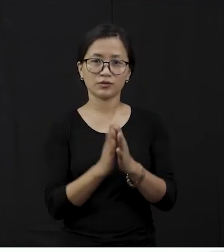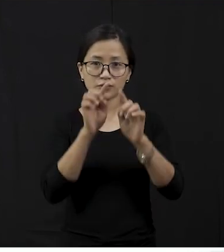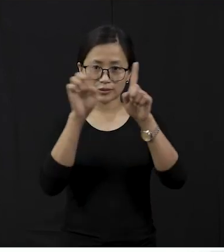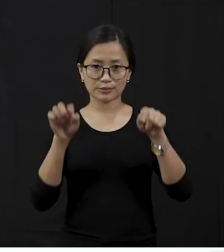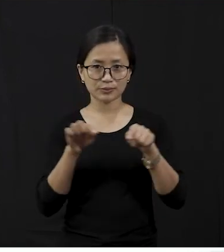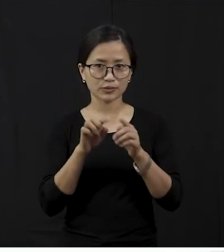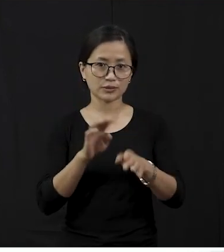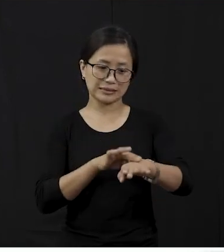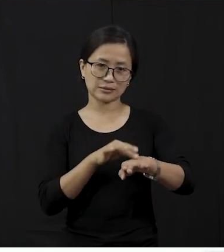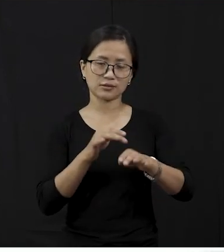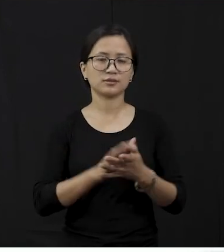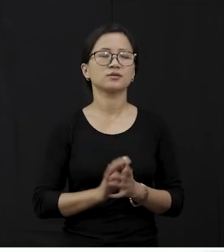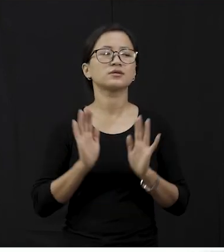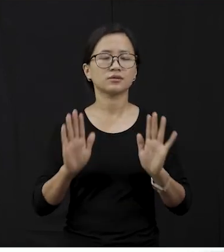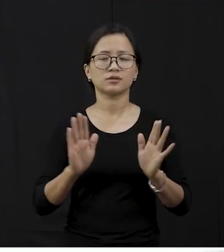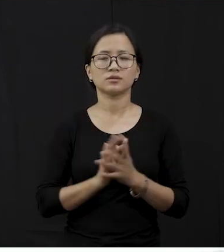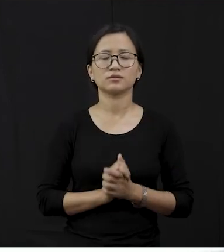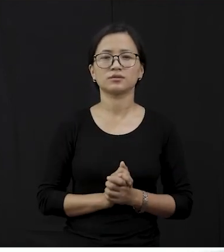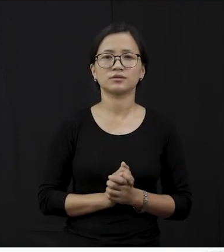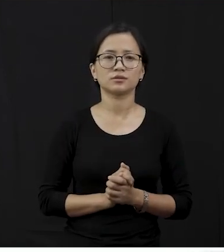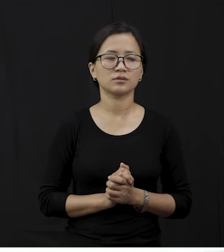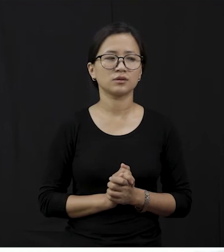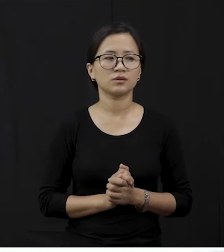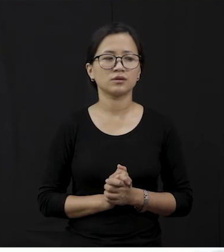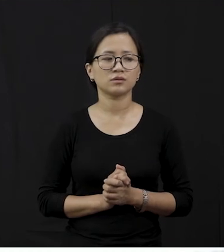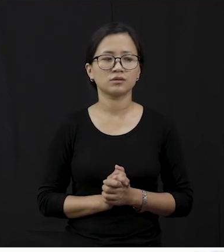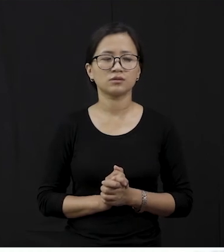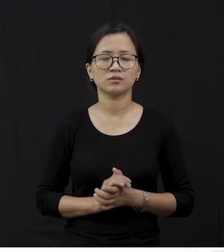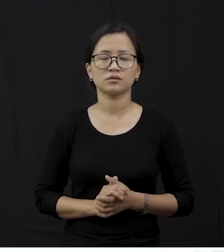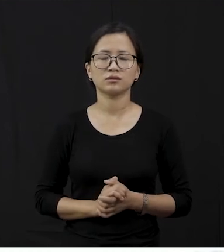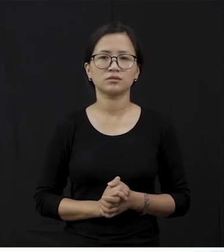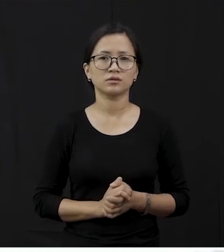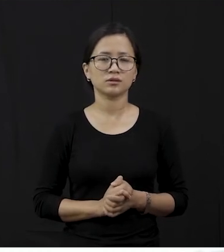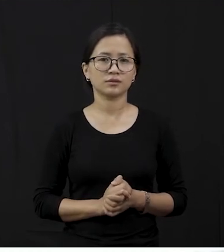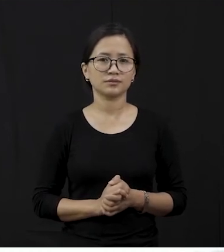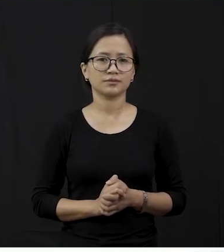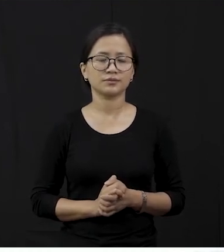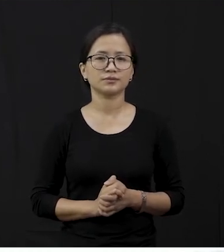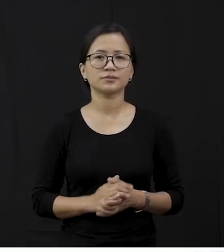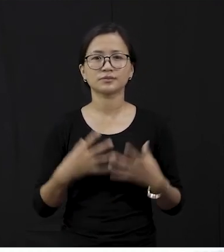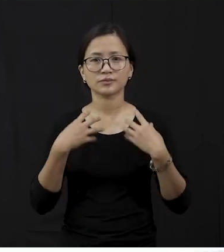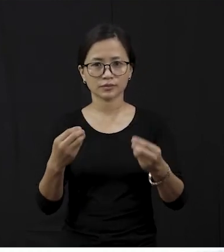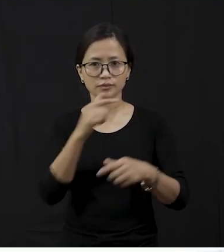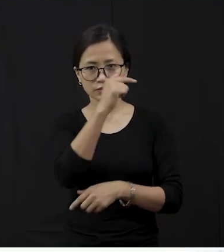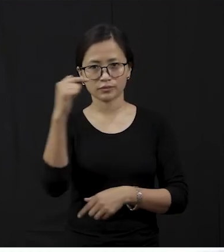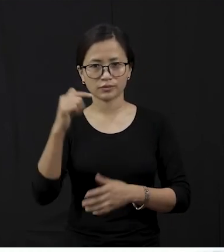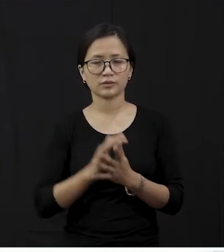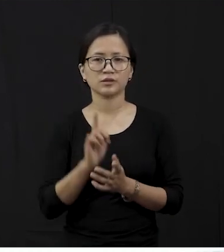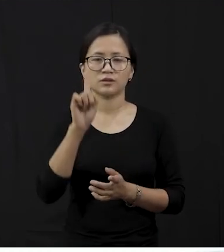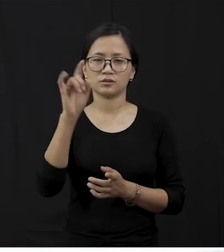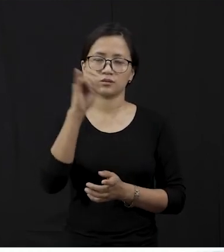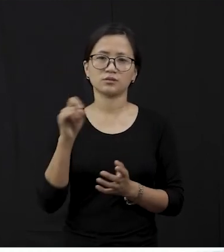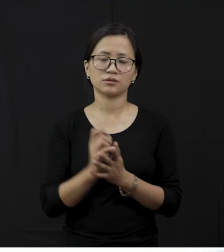stickers less Jack have than Jill is, for finding out that we want to subtract